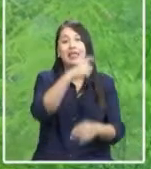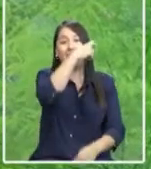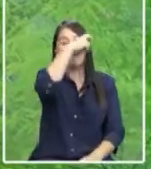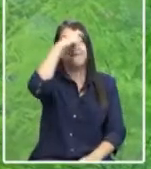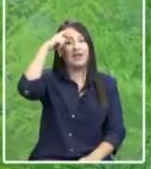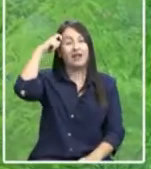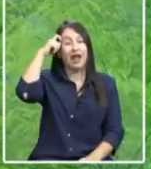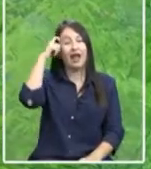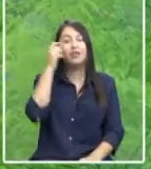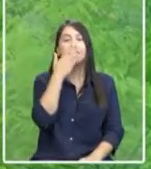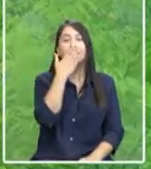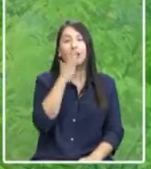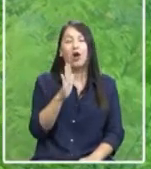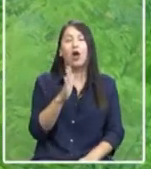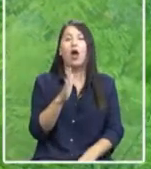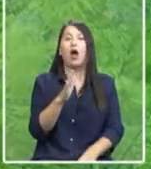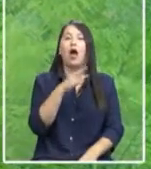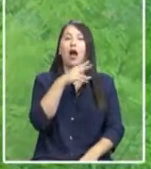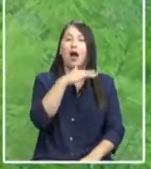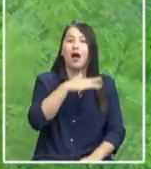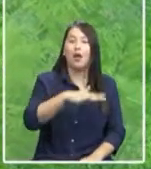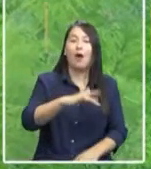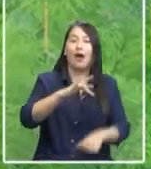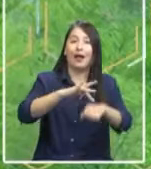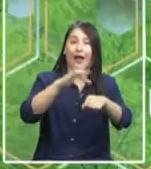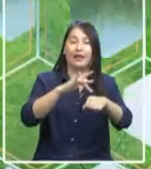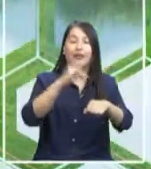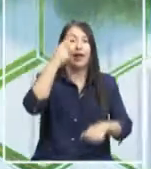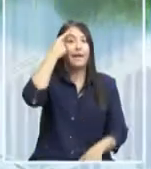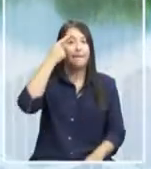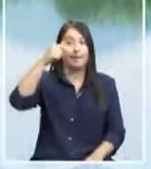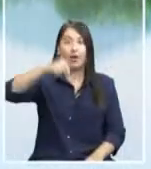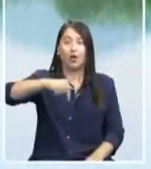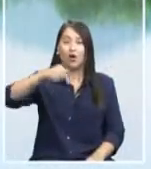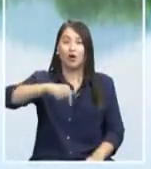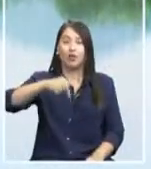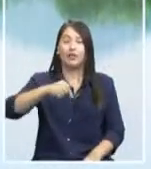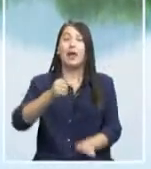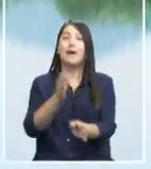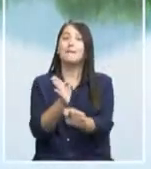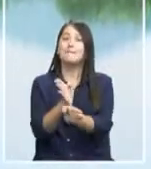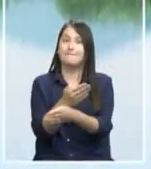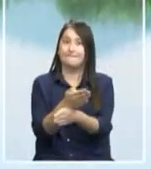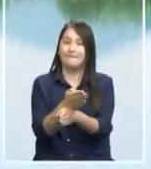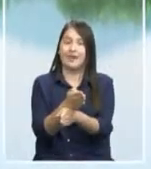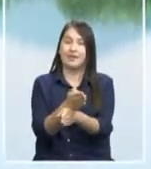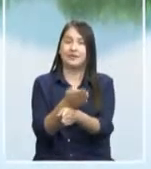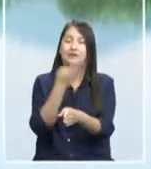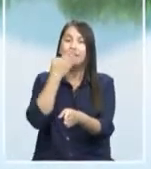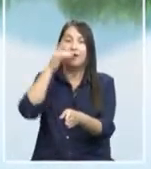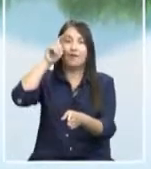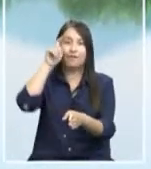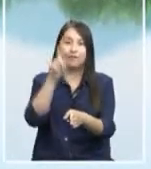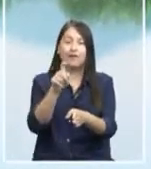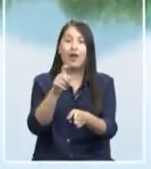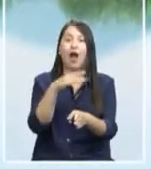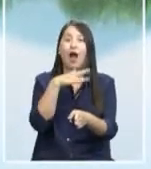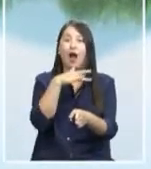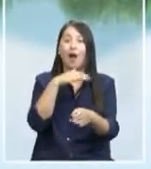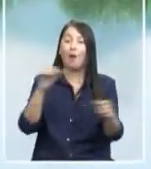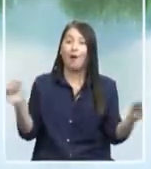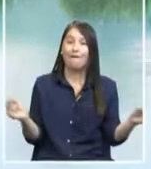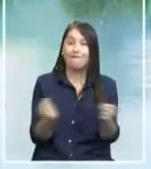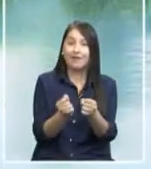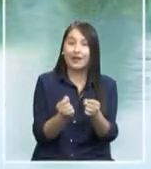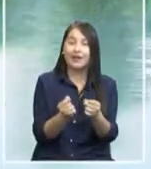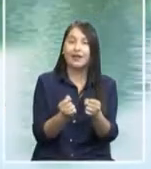Nowadays, the fish that like cold water are becoming more rare. They're